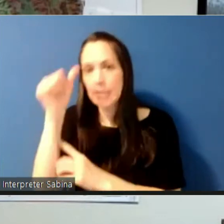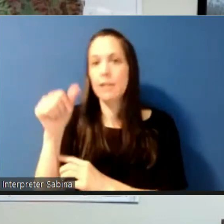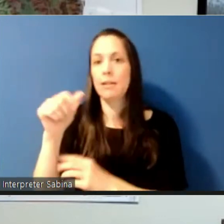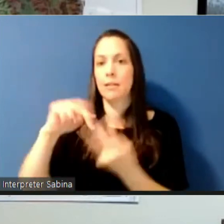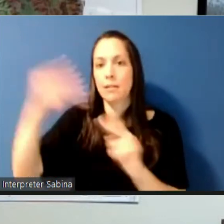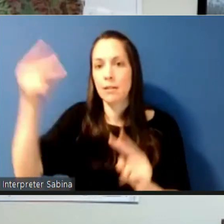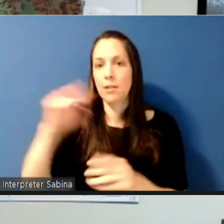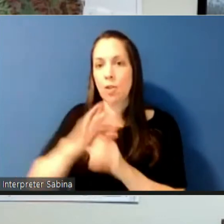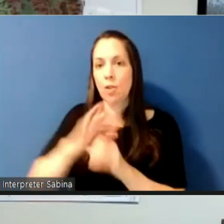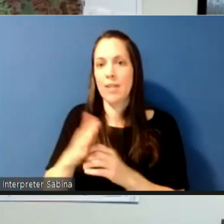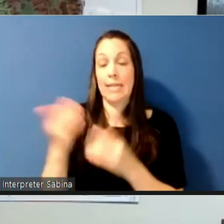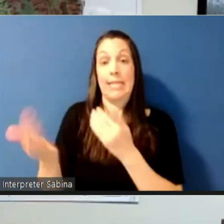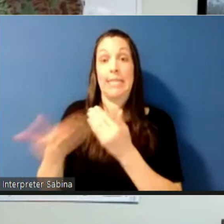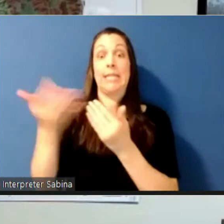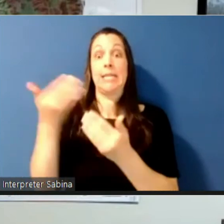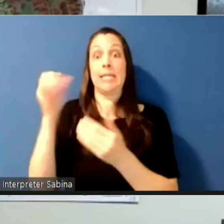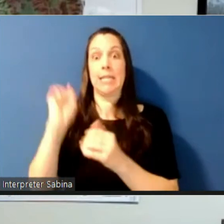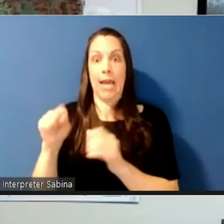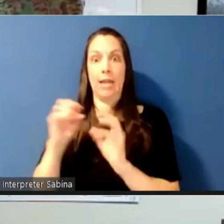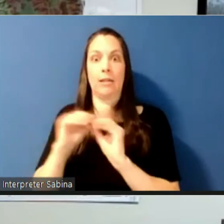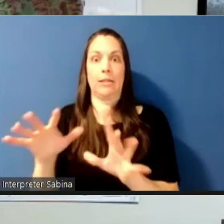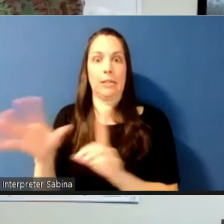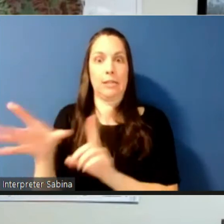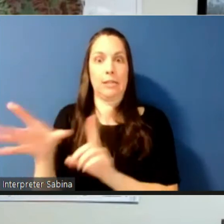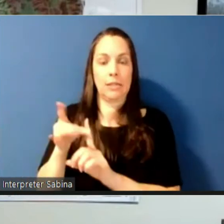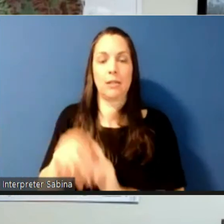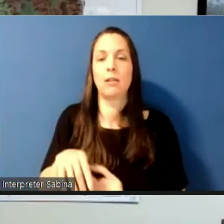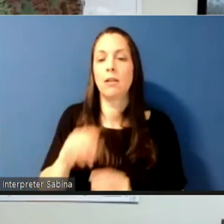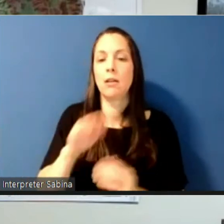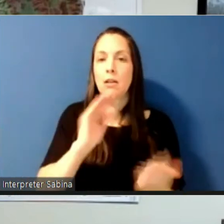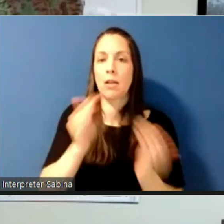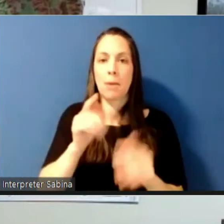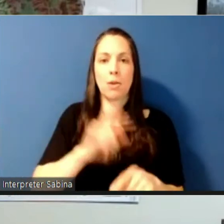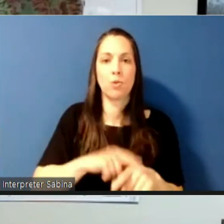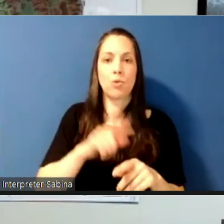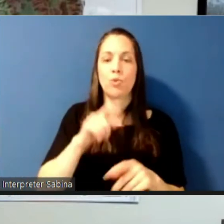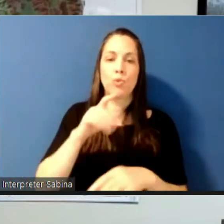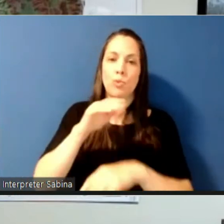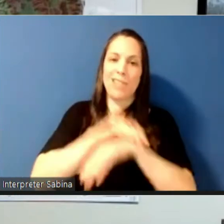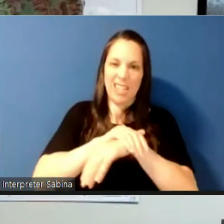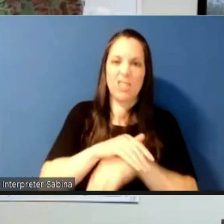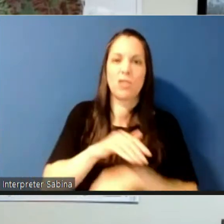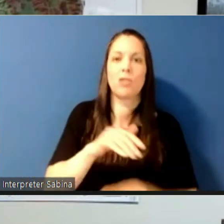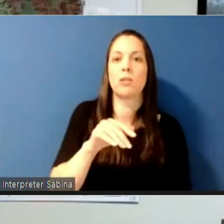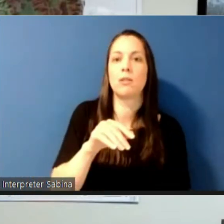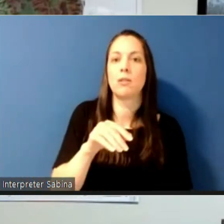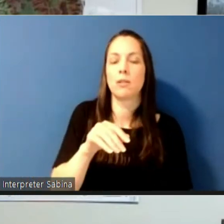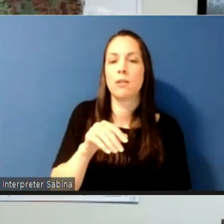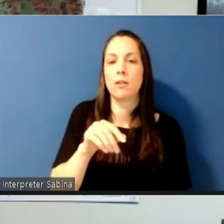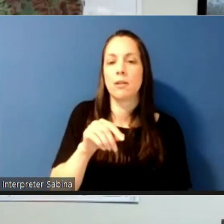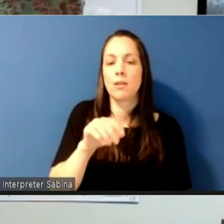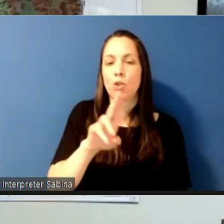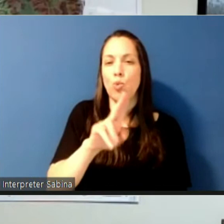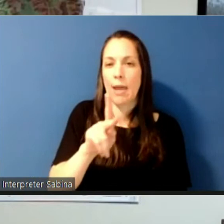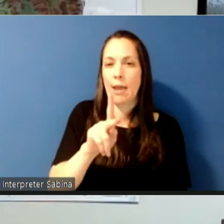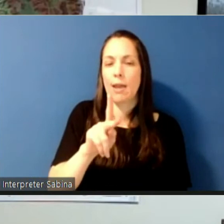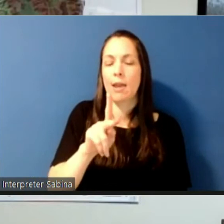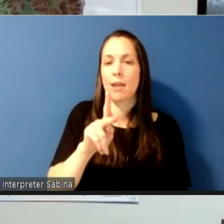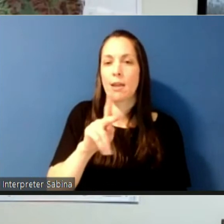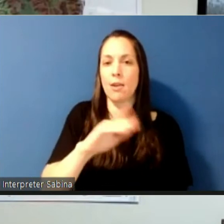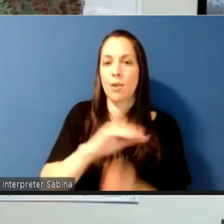than, for example, the UK variant, which was the Alpha variant, and that